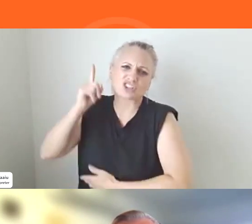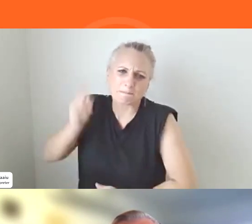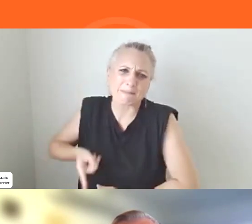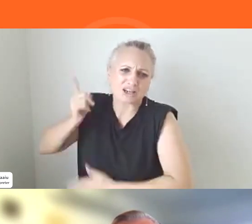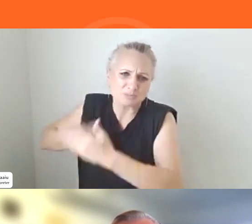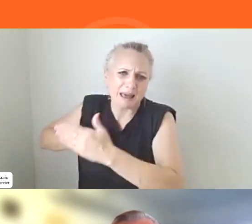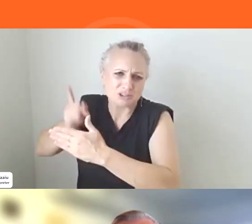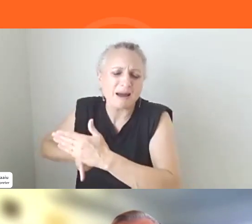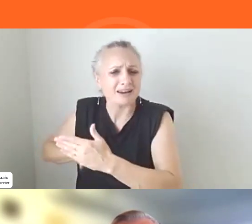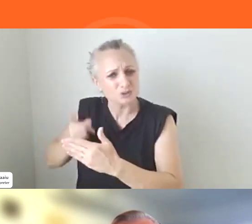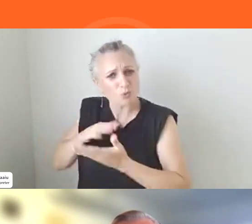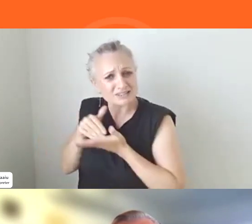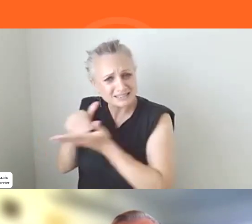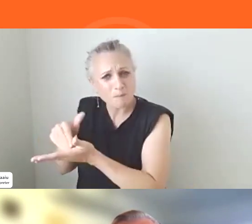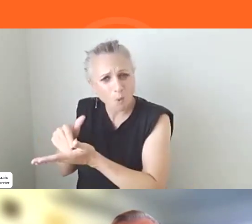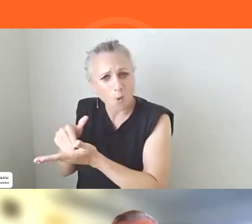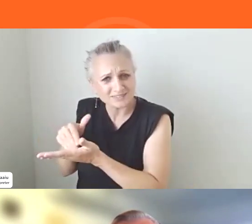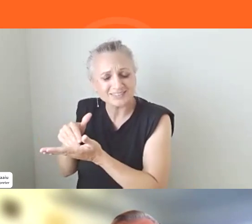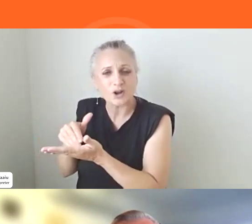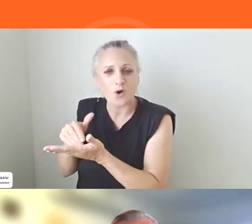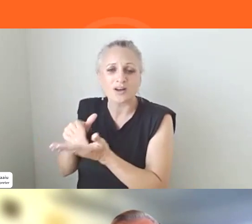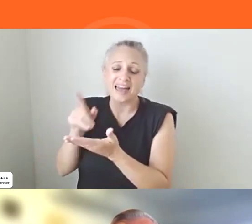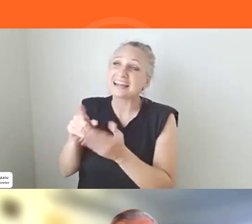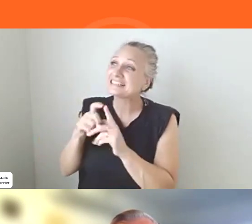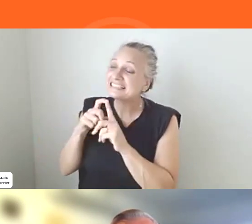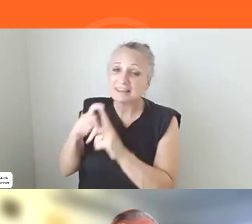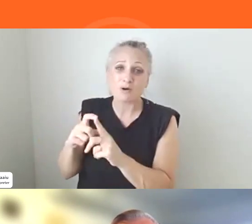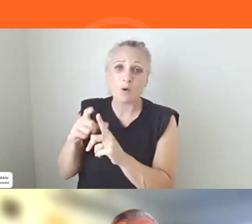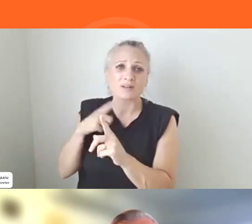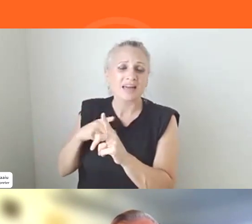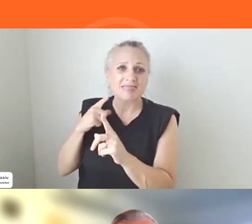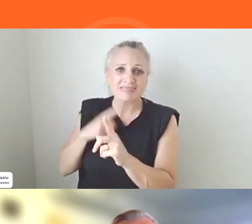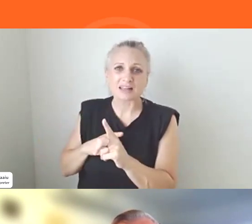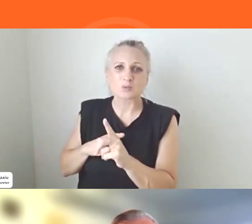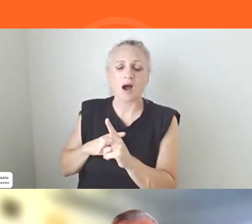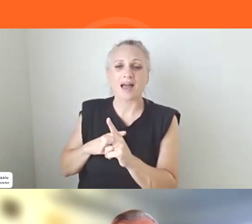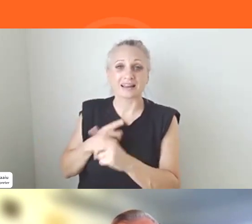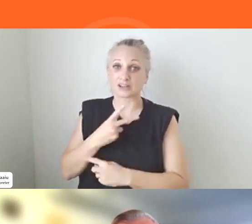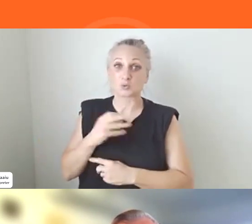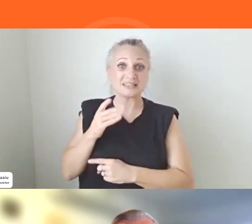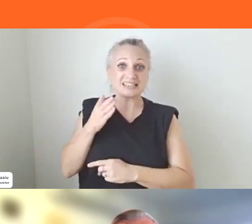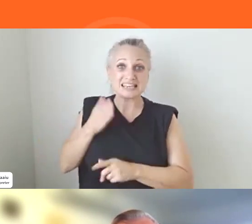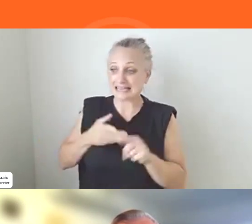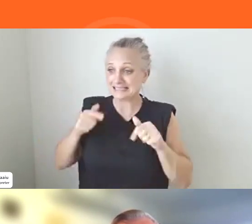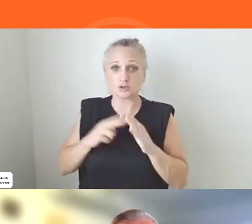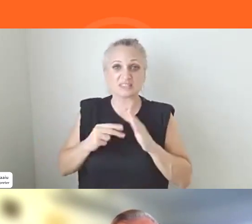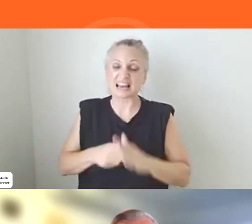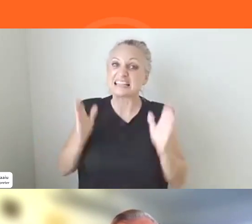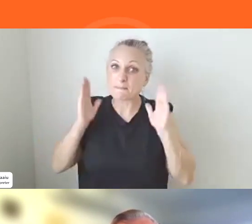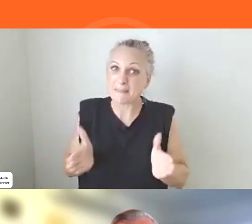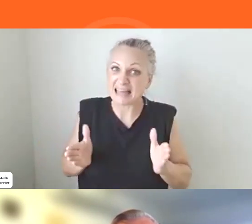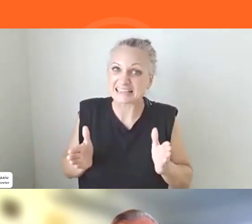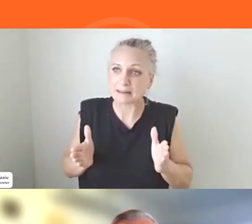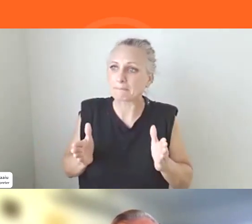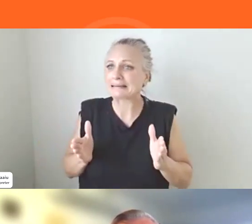problem. And that's why it's taken 20 years of saying it's mandated in New Zealand, but people still are not doing it, not